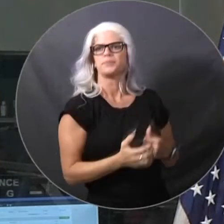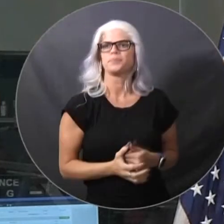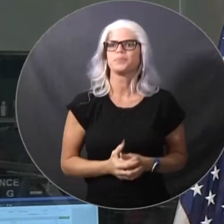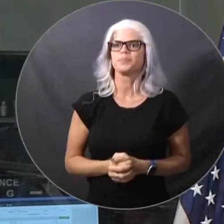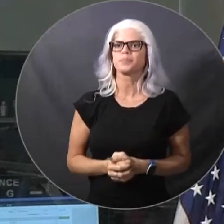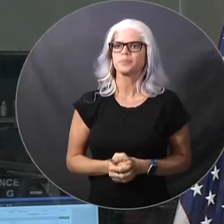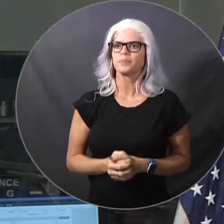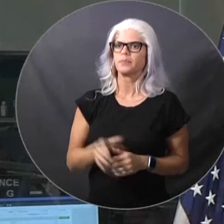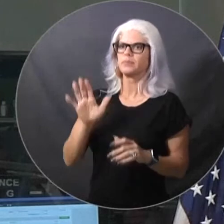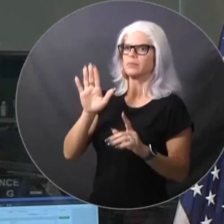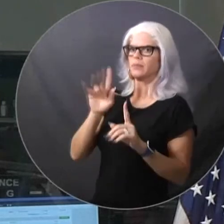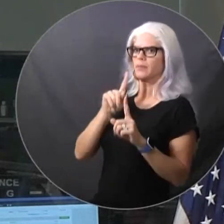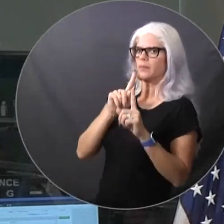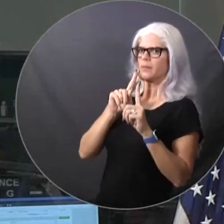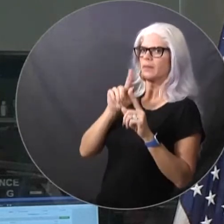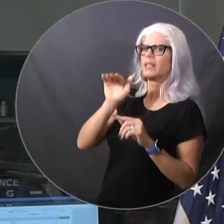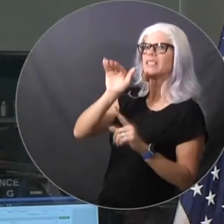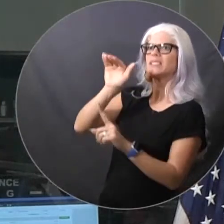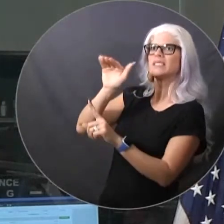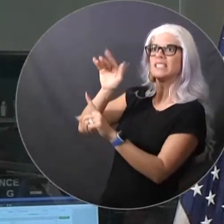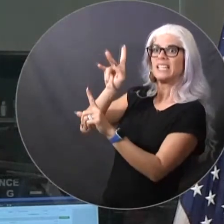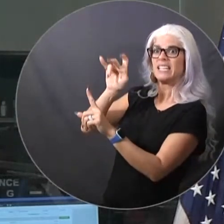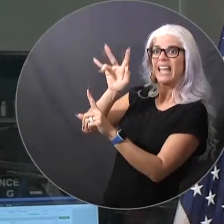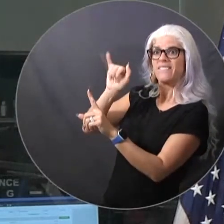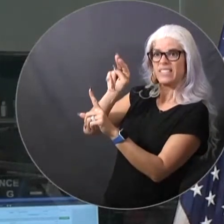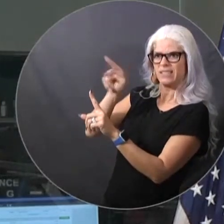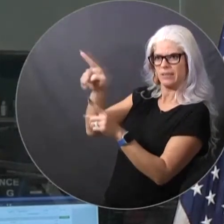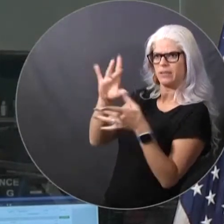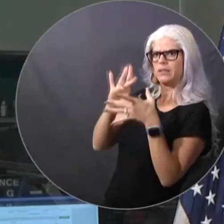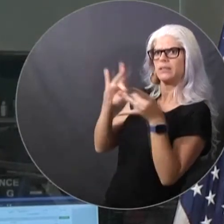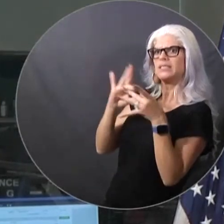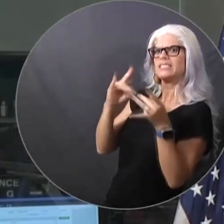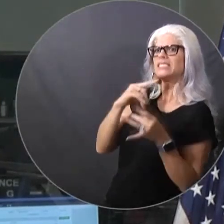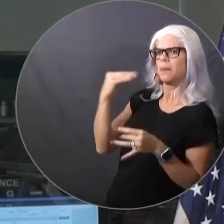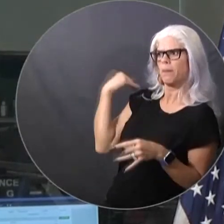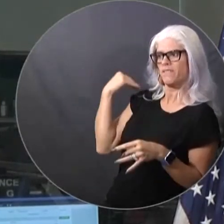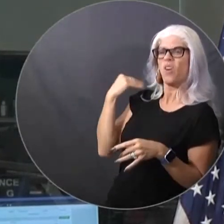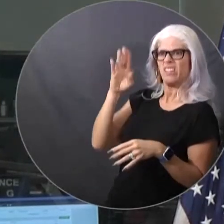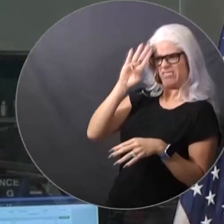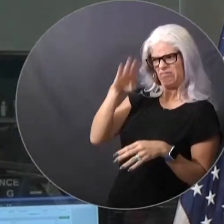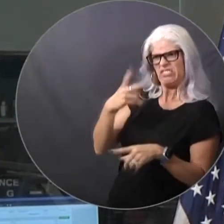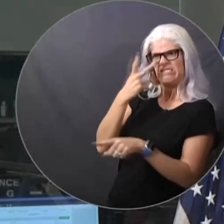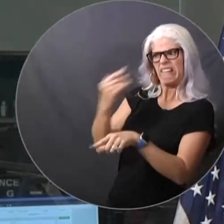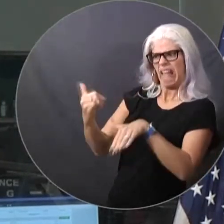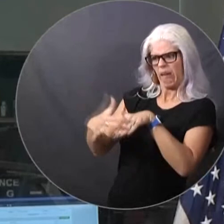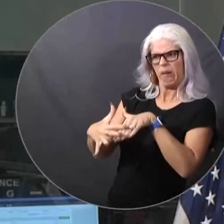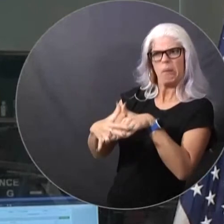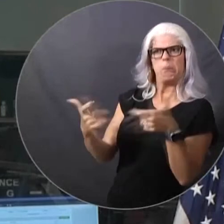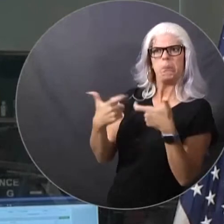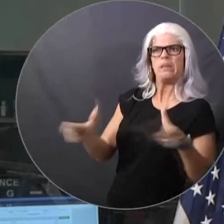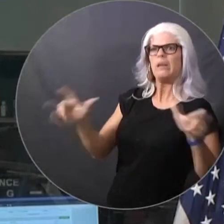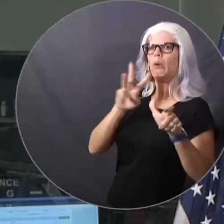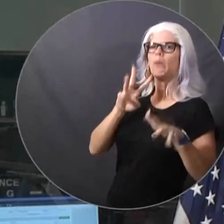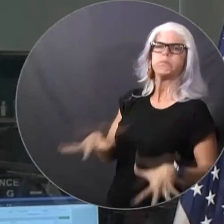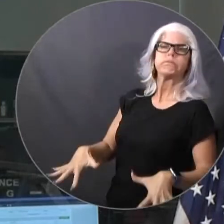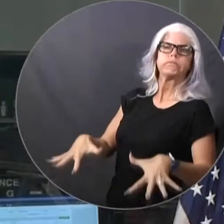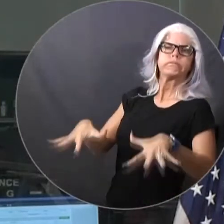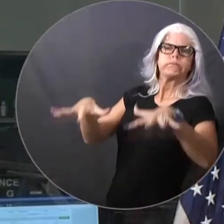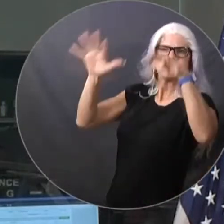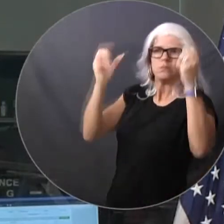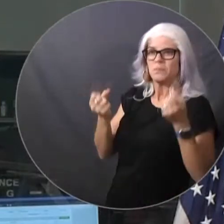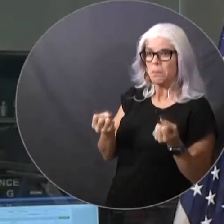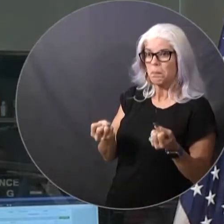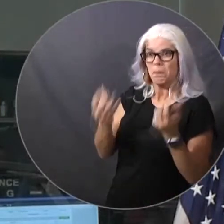Mr. Guthrie mentioned this earlier, but this is obviously a big flooding event, and a lot of these places might not have flood insurance. Do you